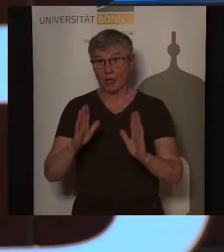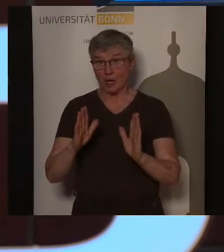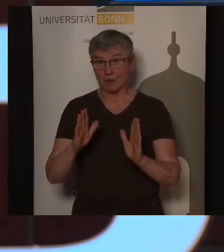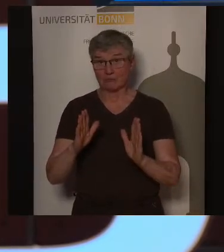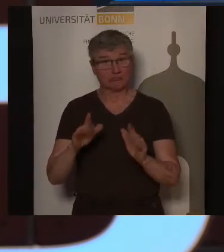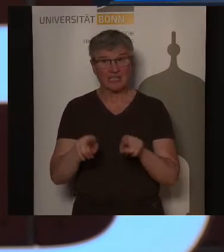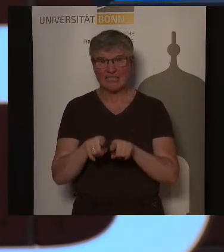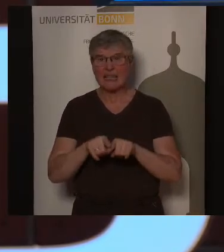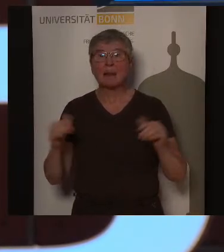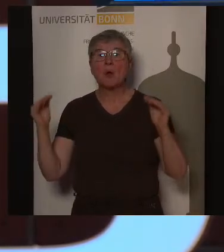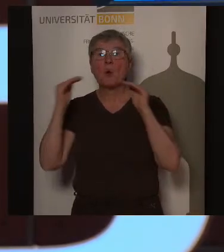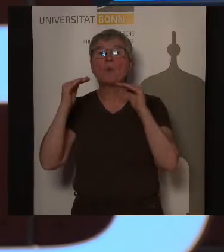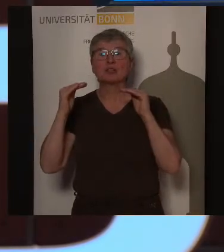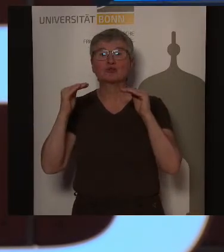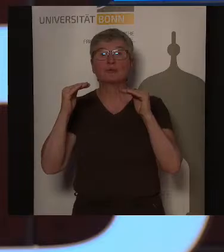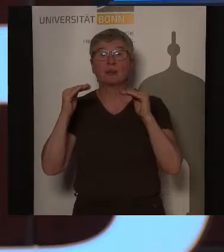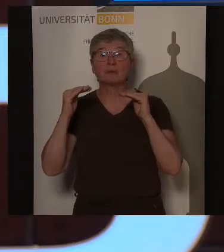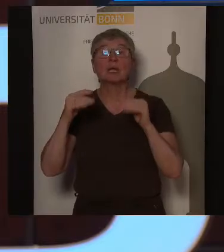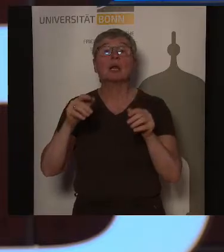Let's make it simple.